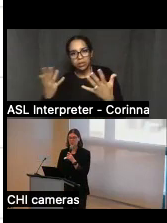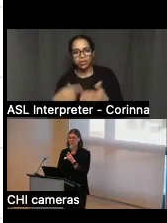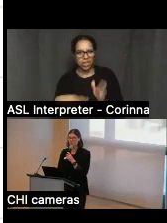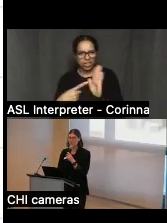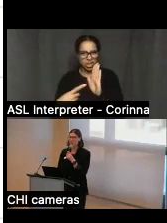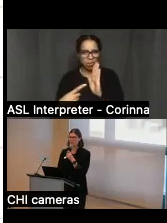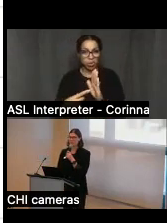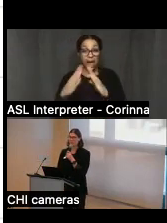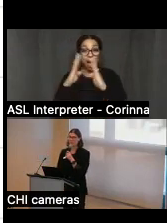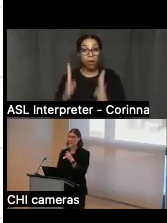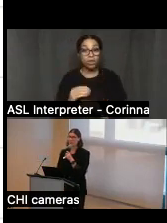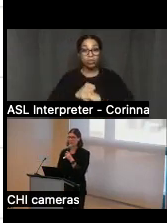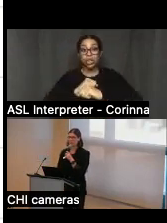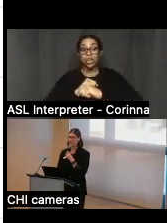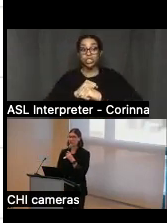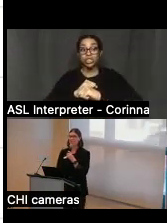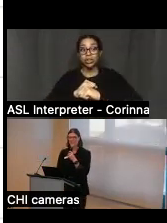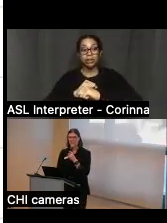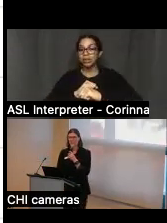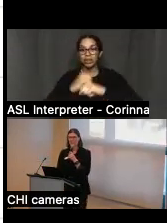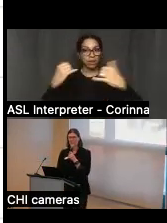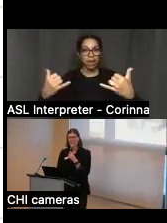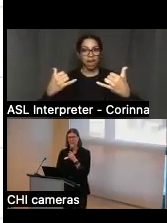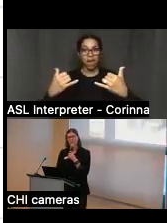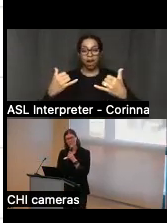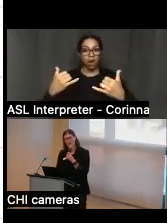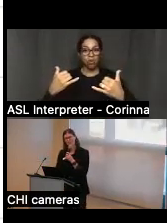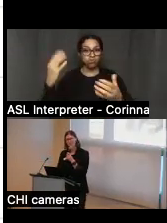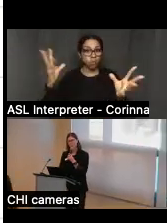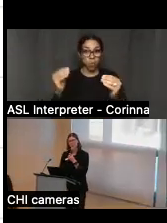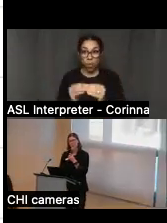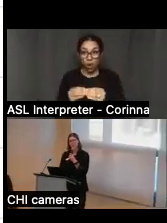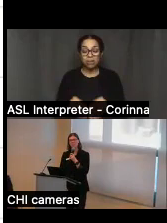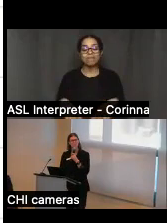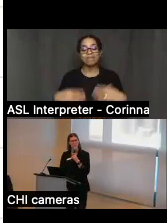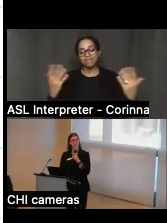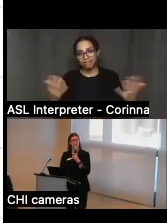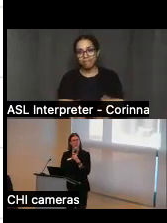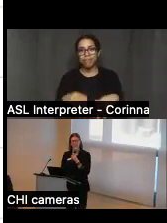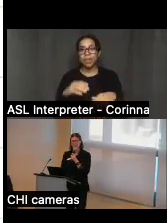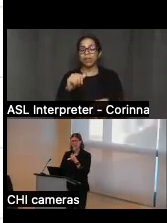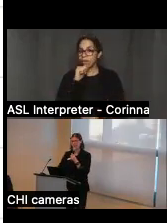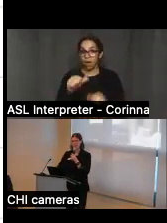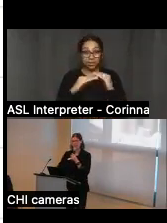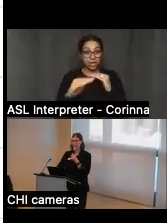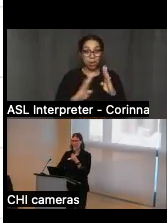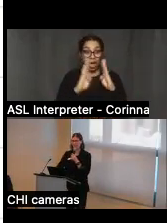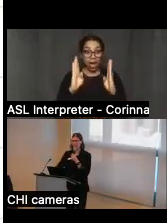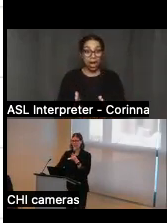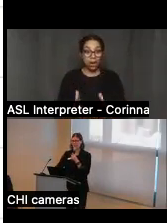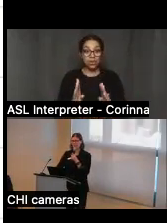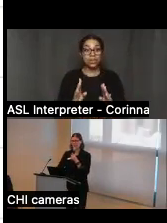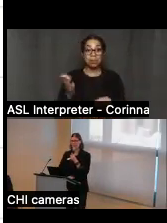housing protections, and we saw how that change in unstable housing dipped down in 2021, but then went back up in